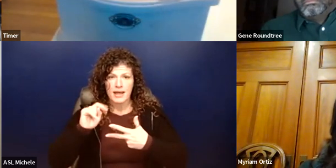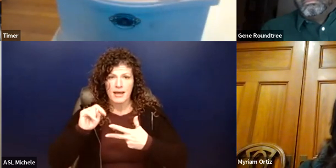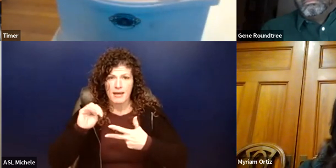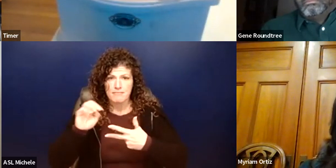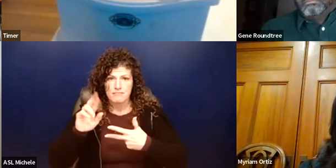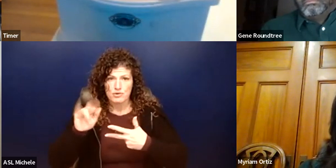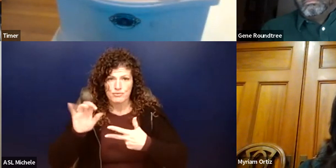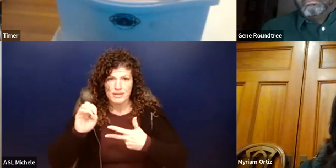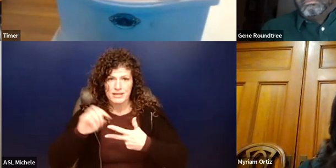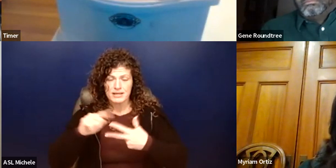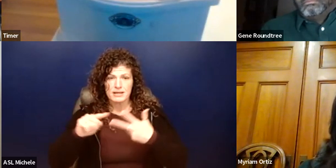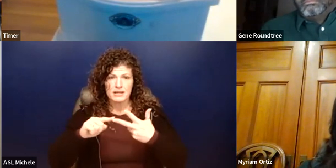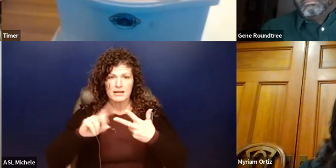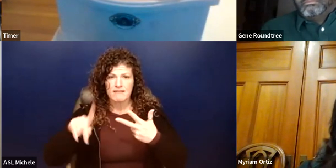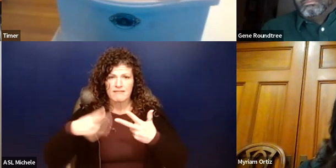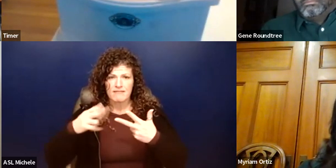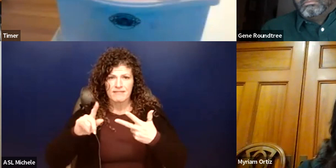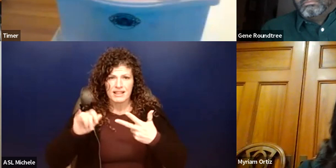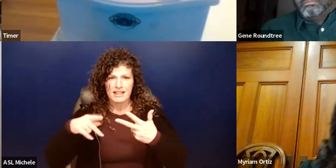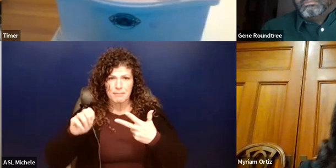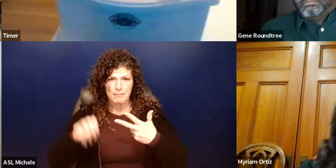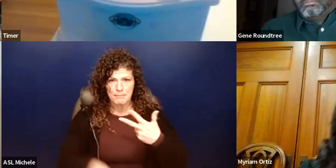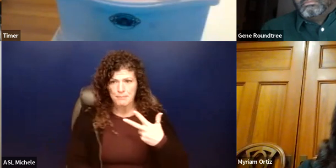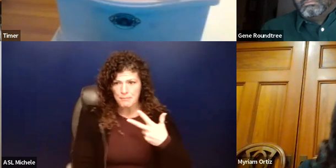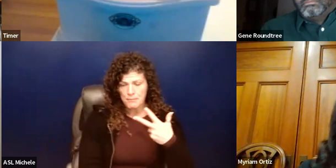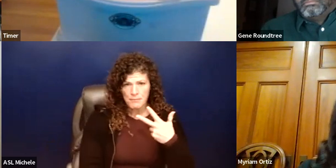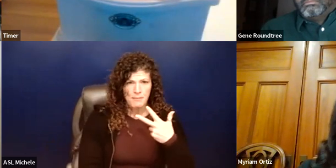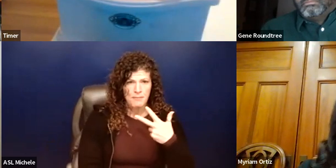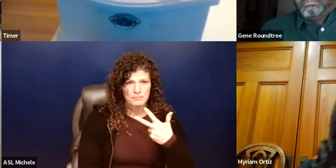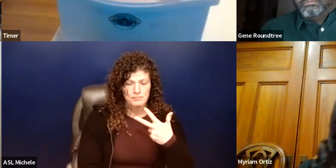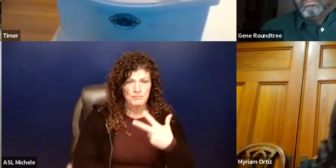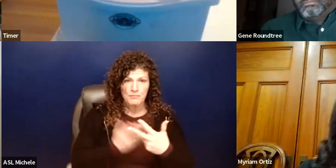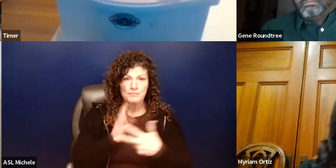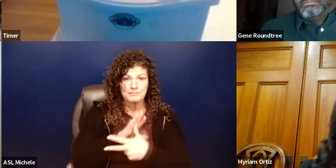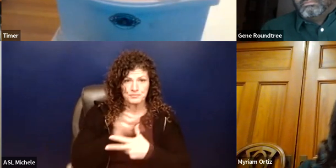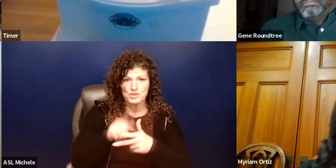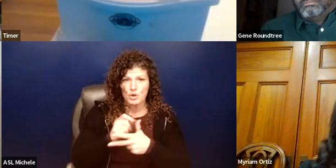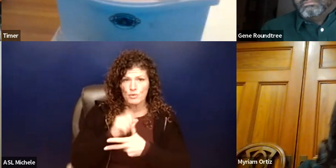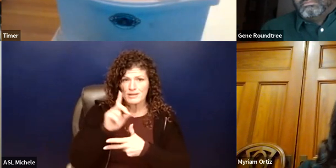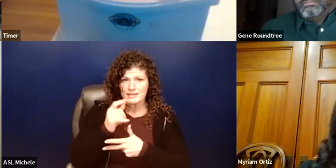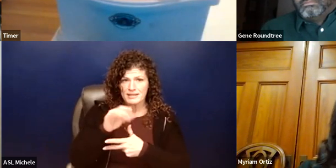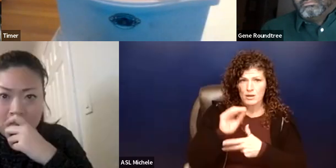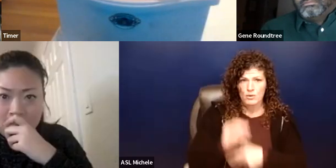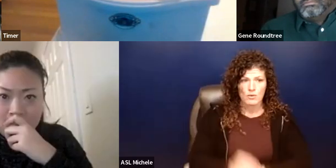Vaduba, and Philippe Lederer. So Diego, you are next.